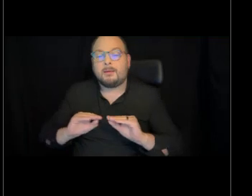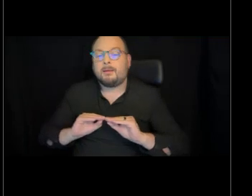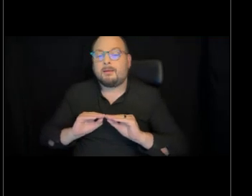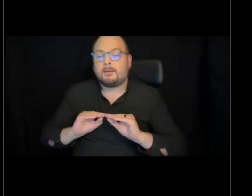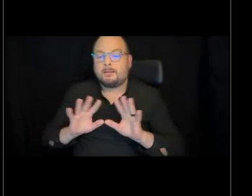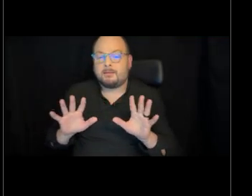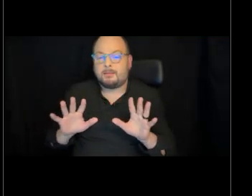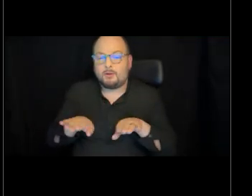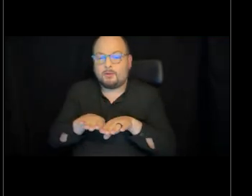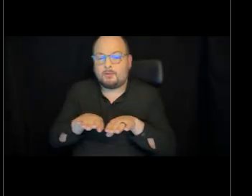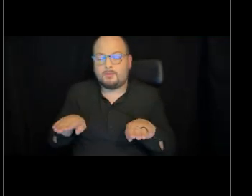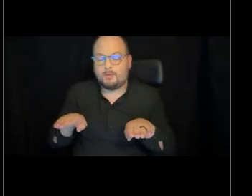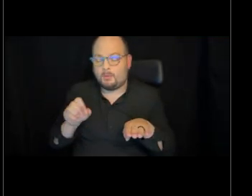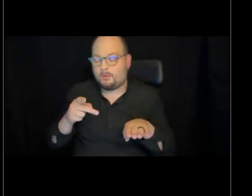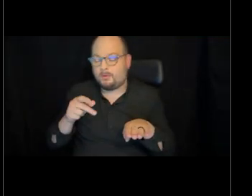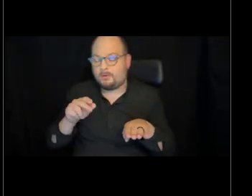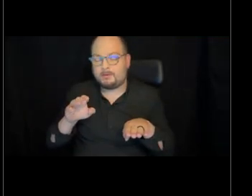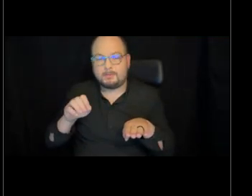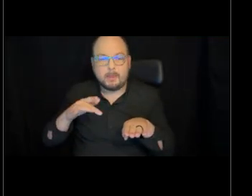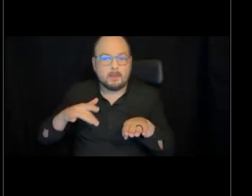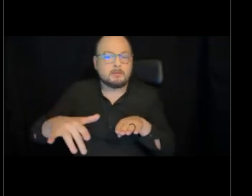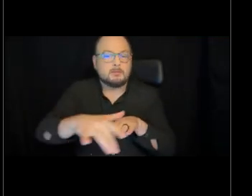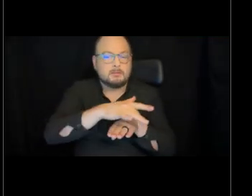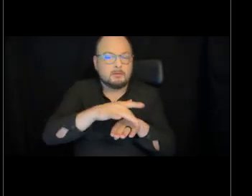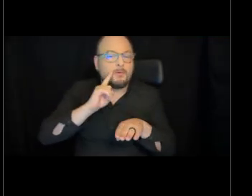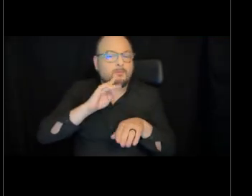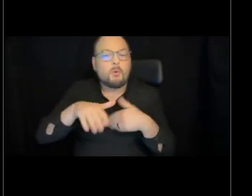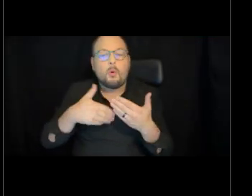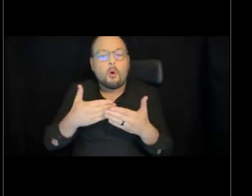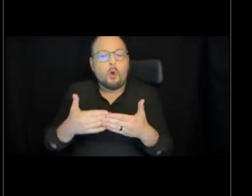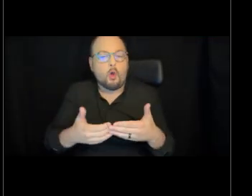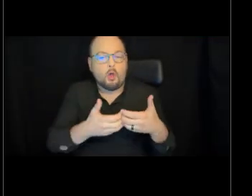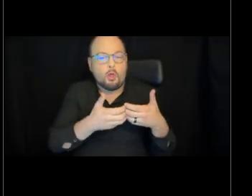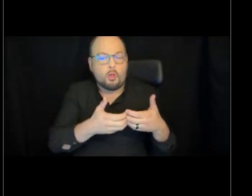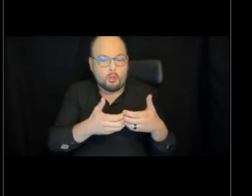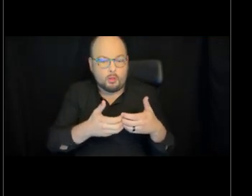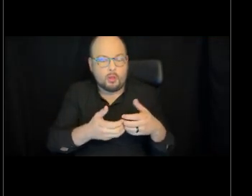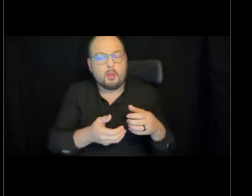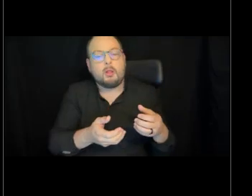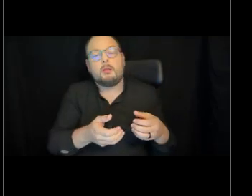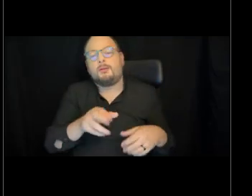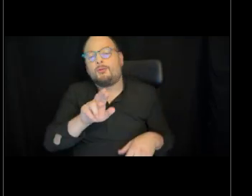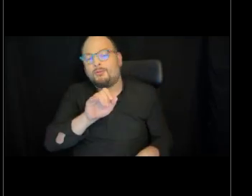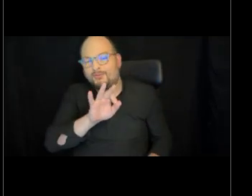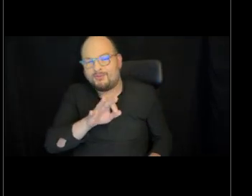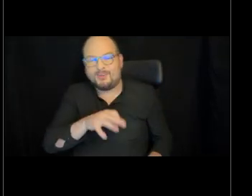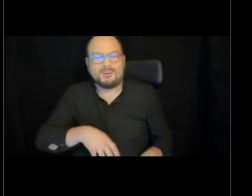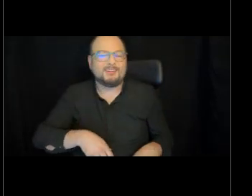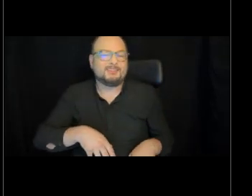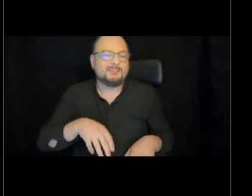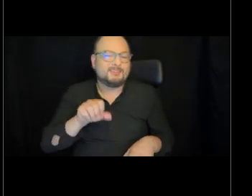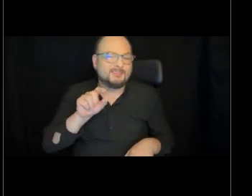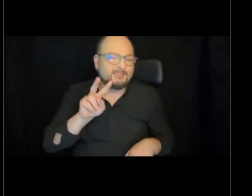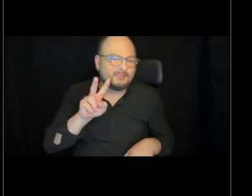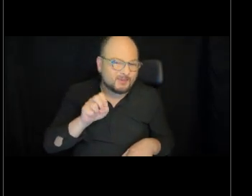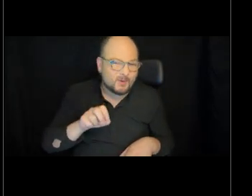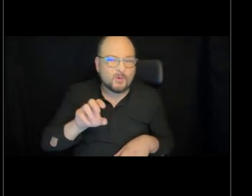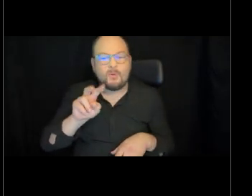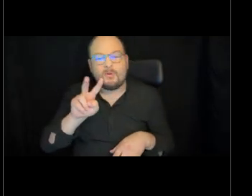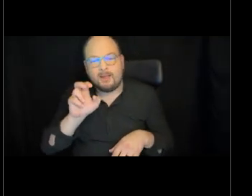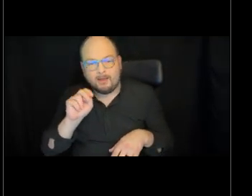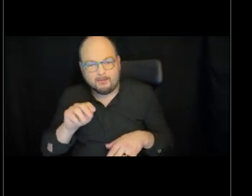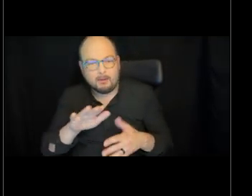all fixtures and appliances is anticipated to provide the necessary